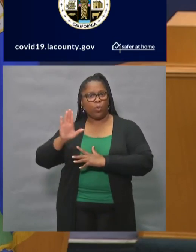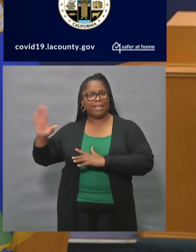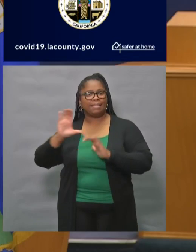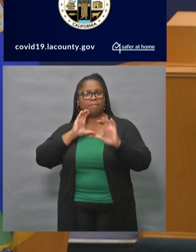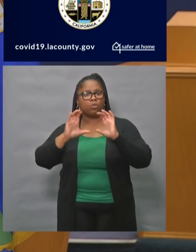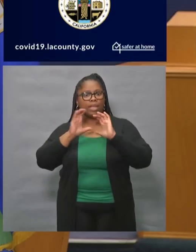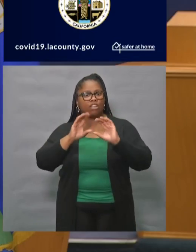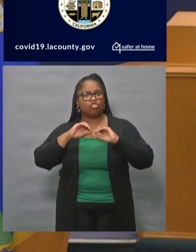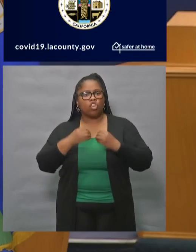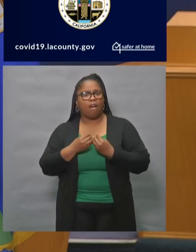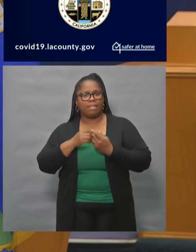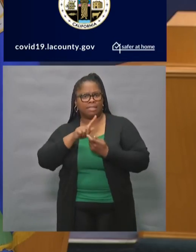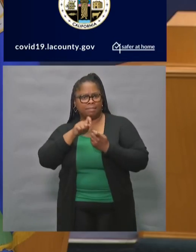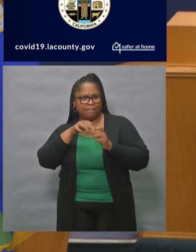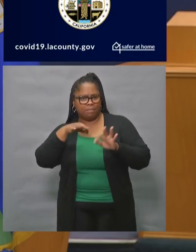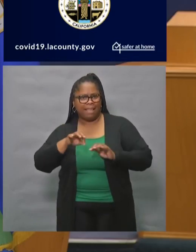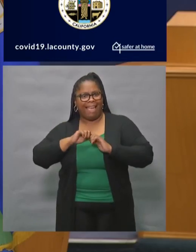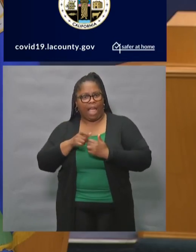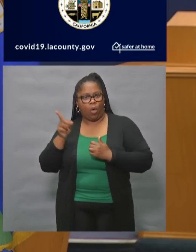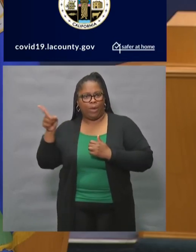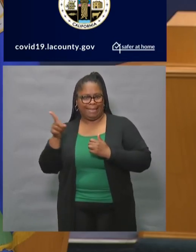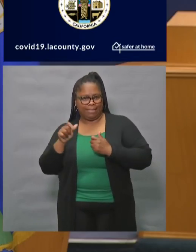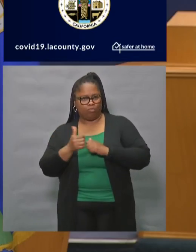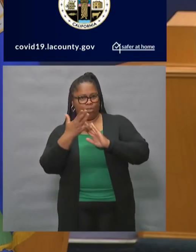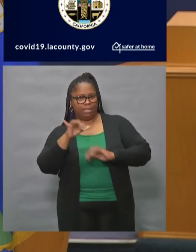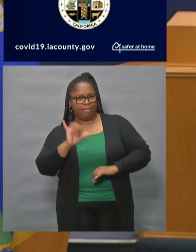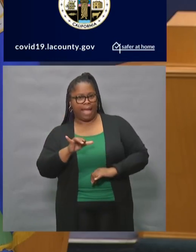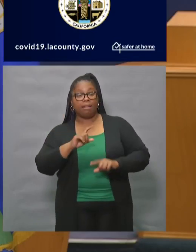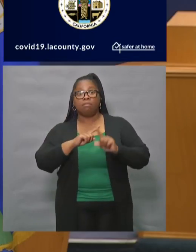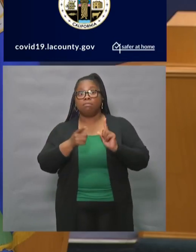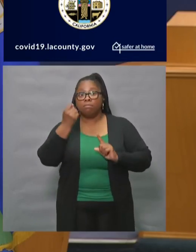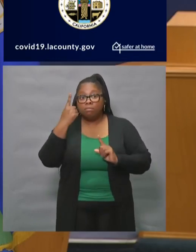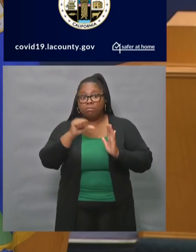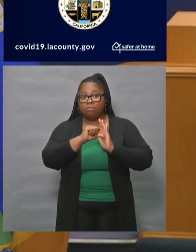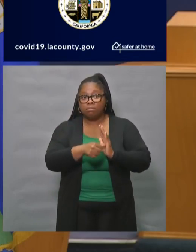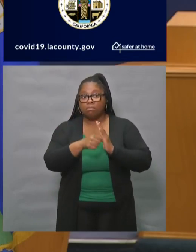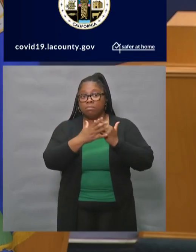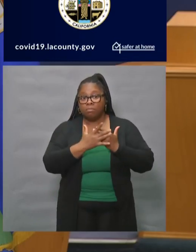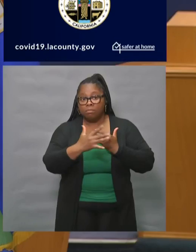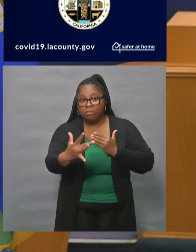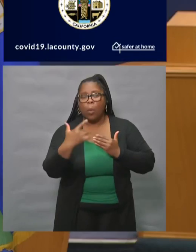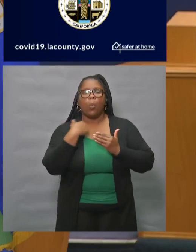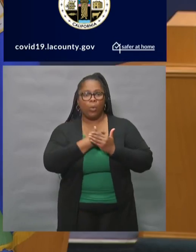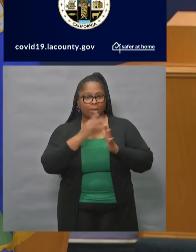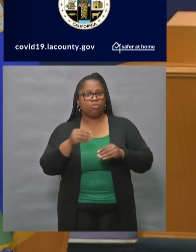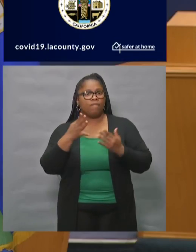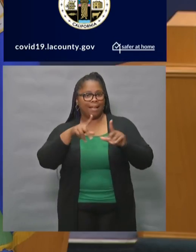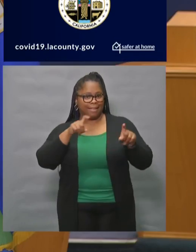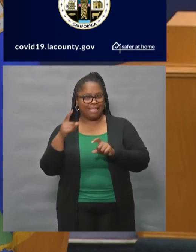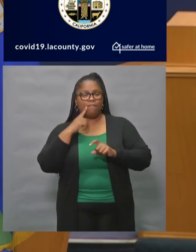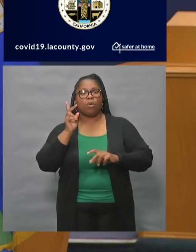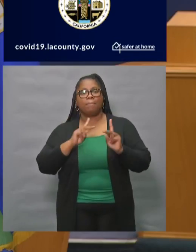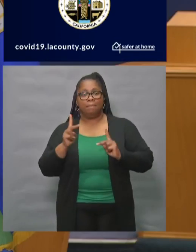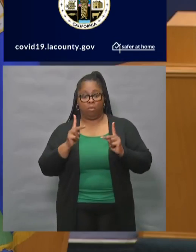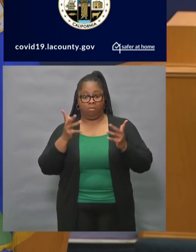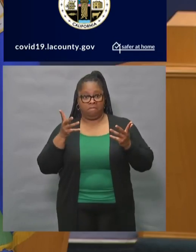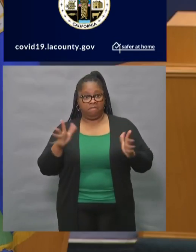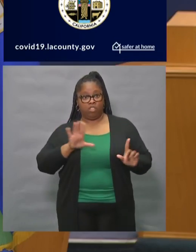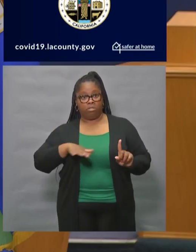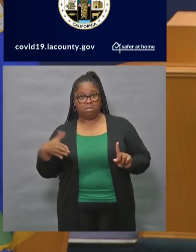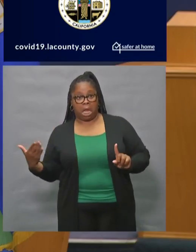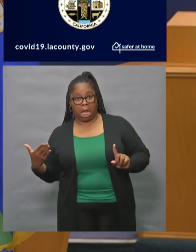been handling that. And I just want to reiterate that on a move-forward basis, there is testing for people after they died to